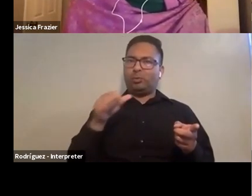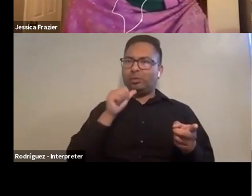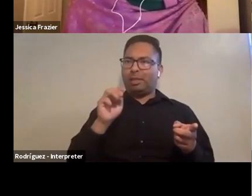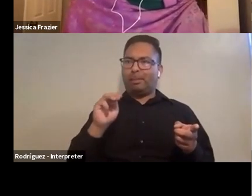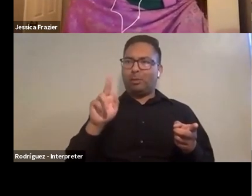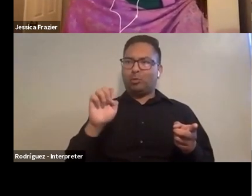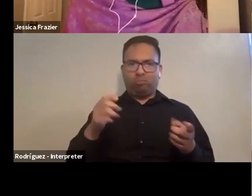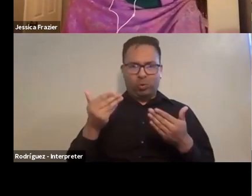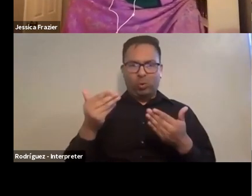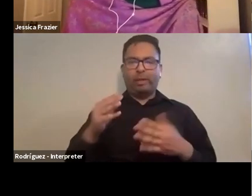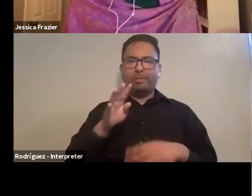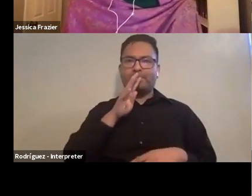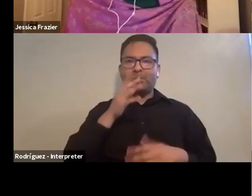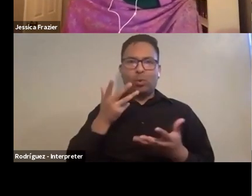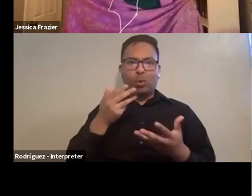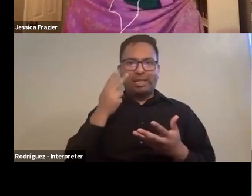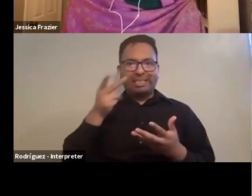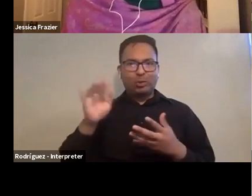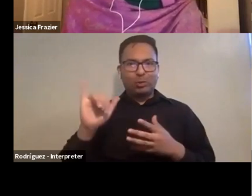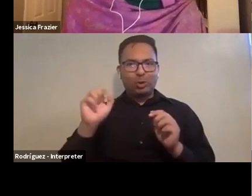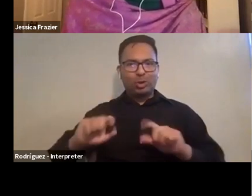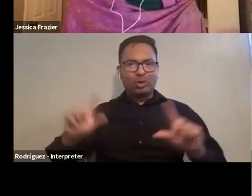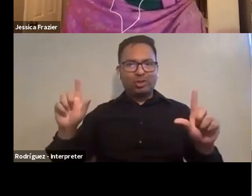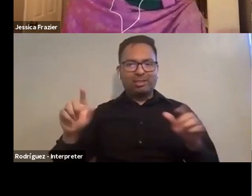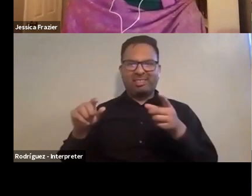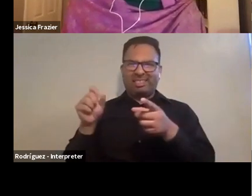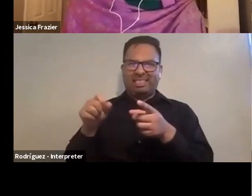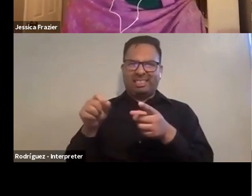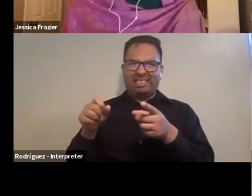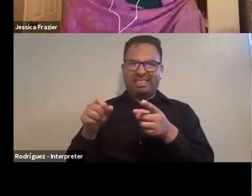ahead. We would like to see you though. Yes, I need to be